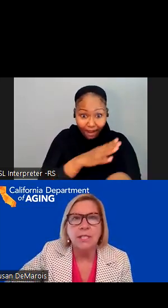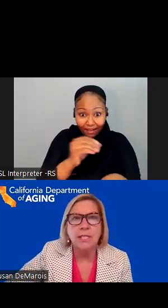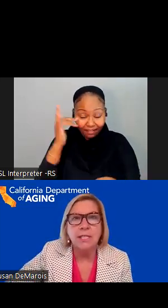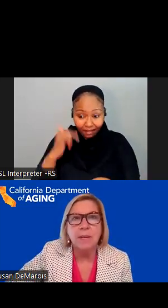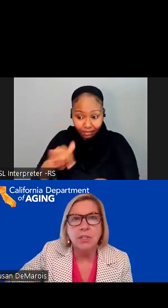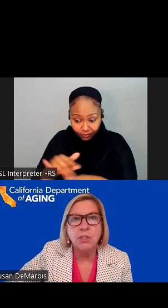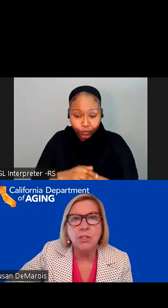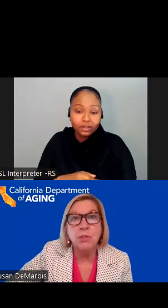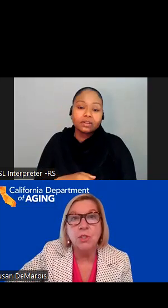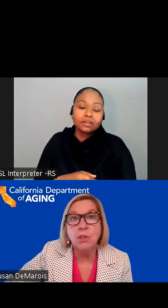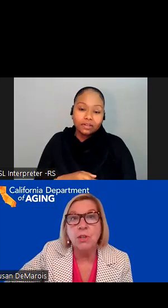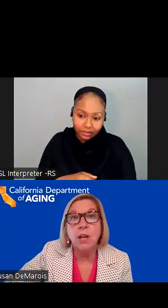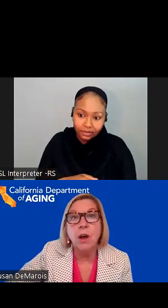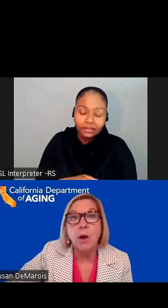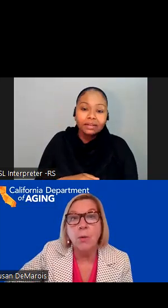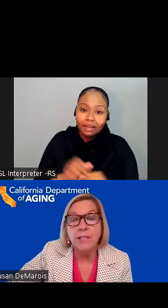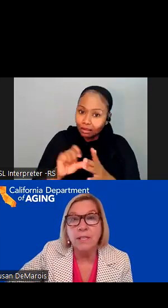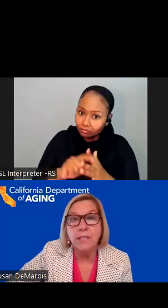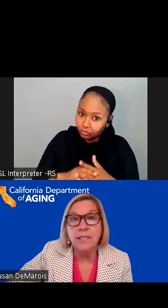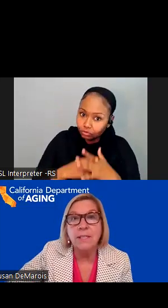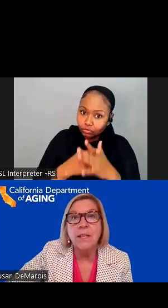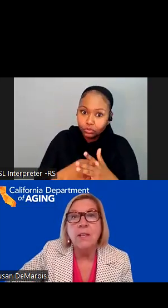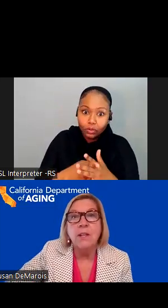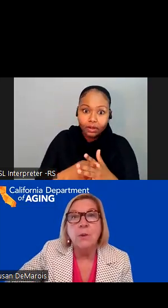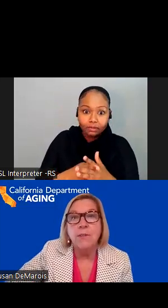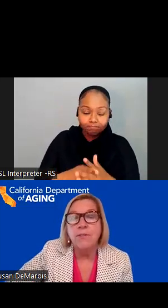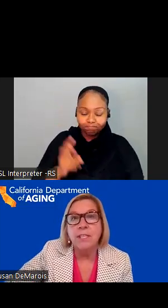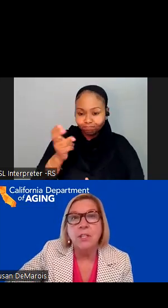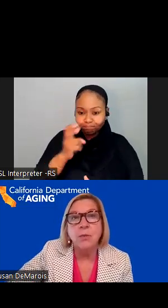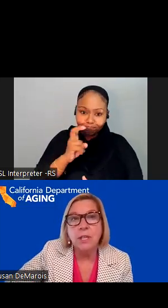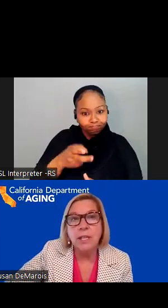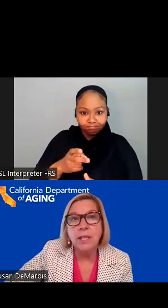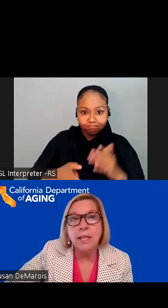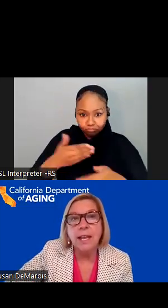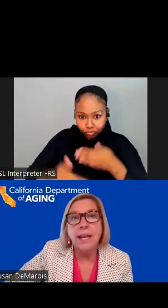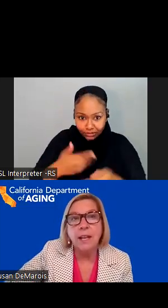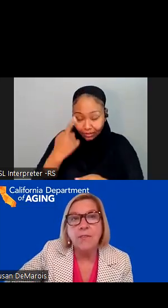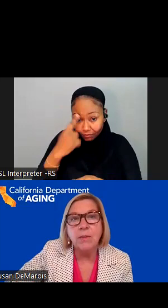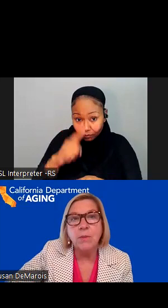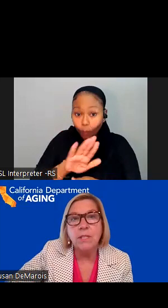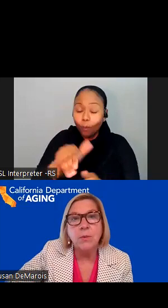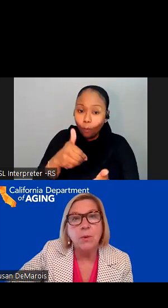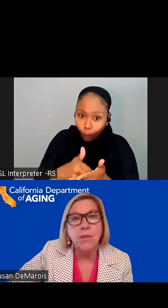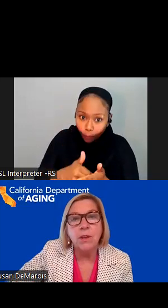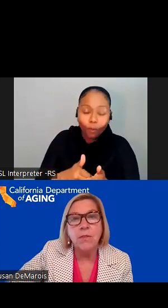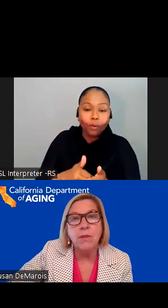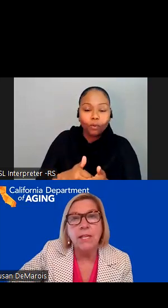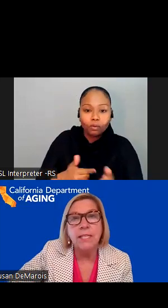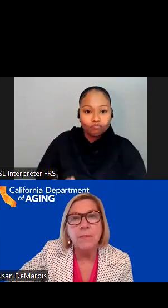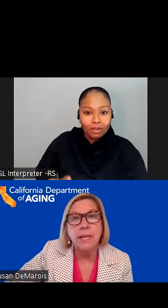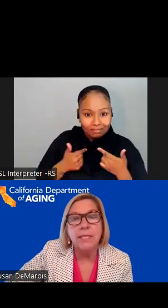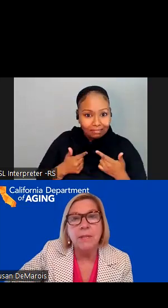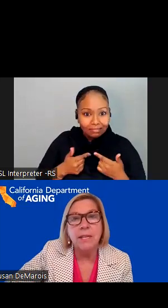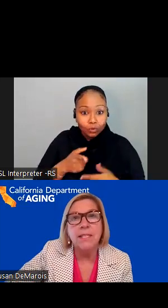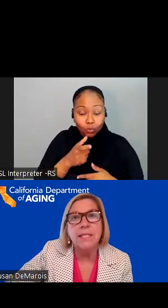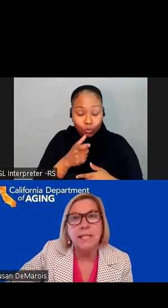social distancing measures to ensure that all residents who have faced a unique and elevated risk throughout the